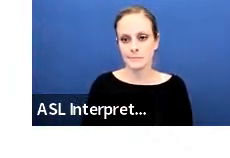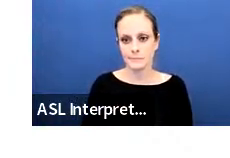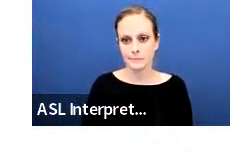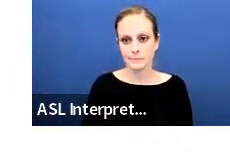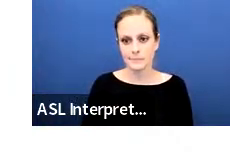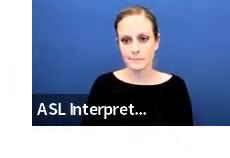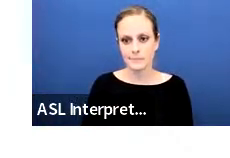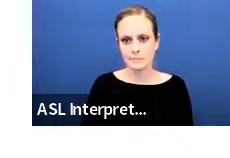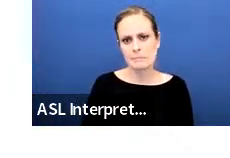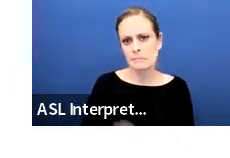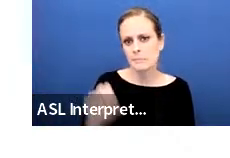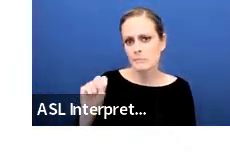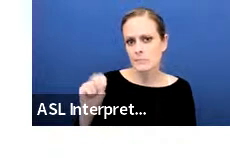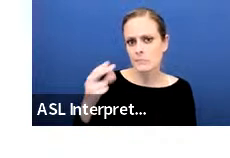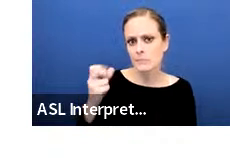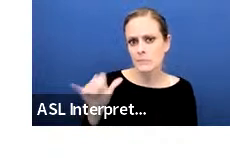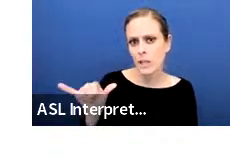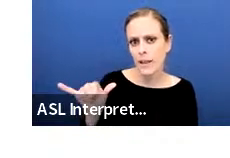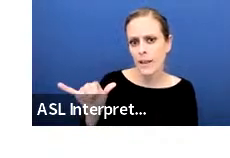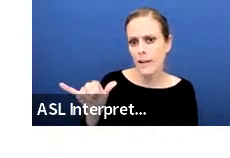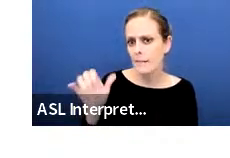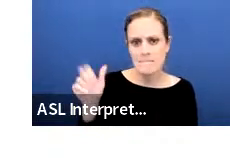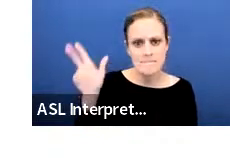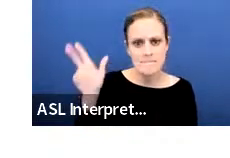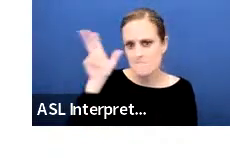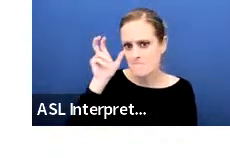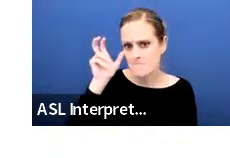I think make sure she's unmuted.